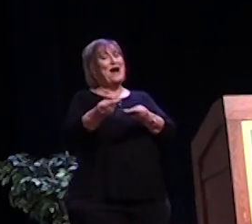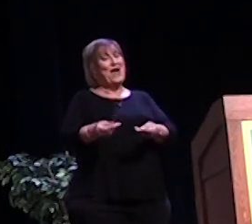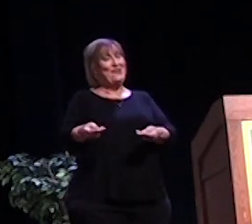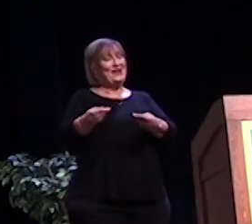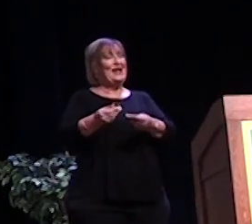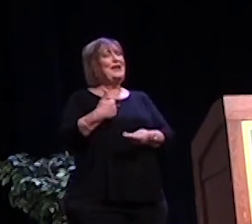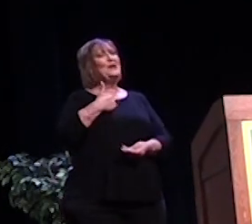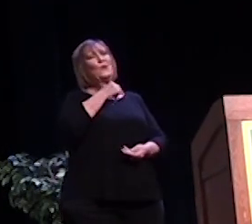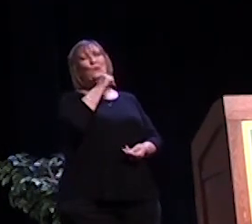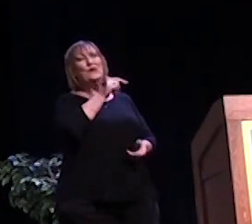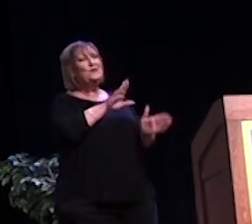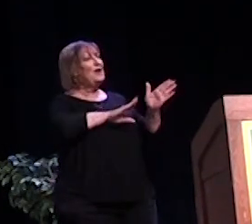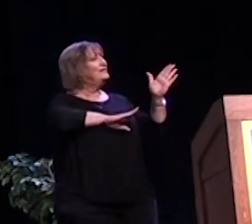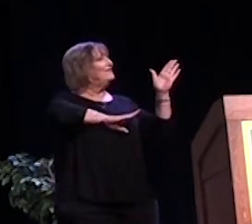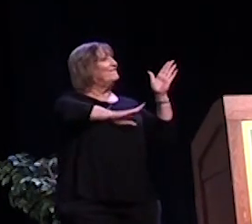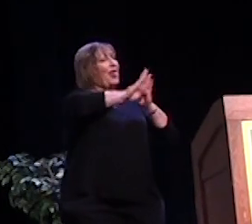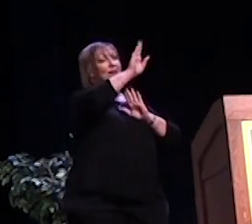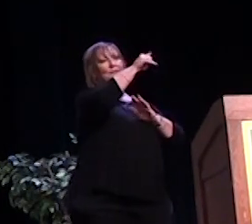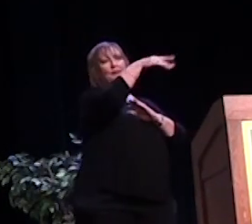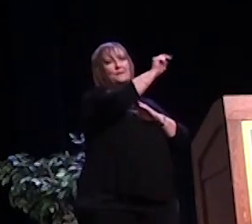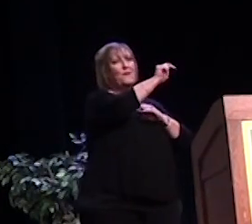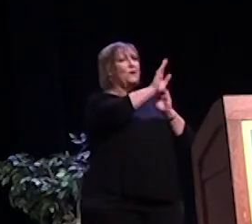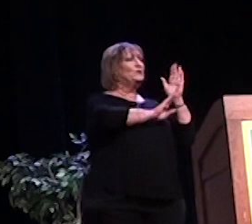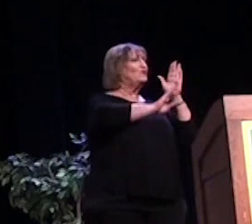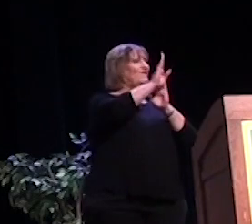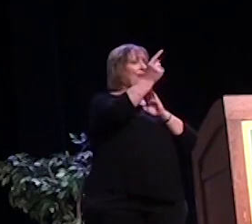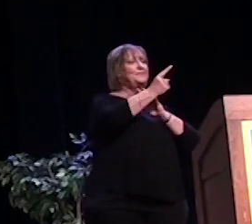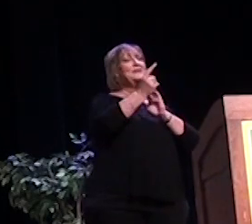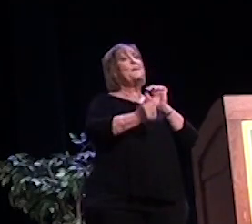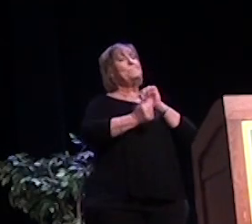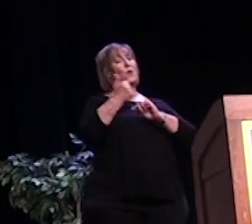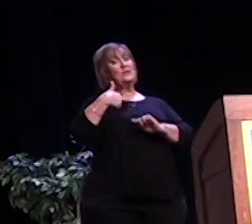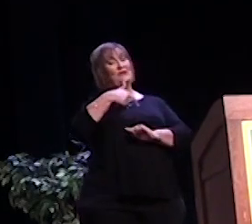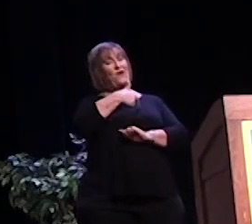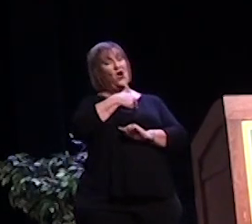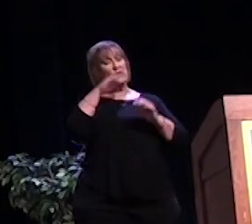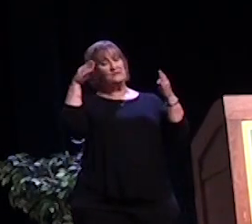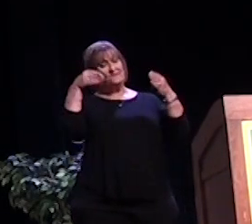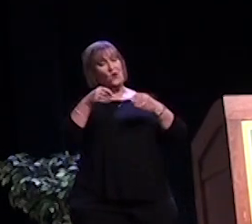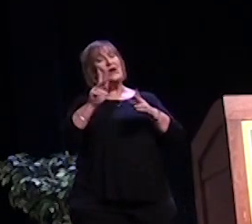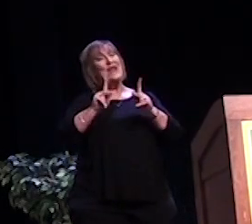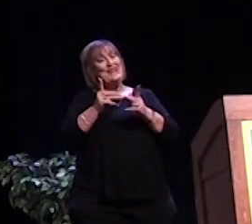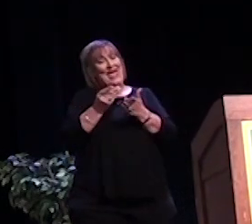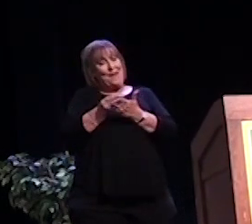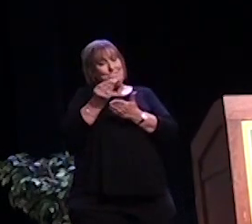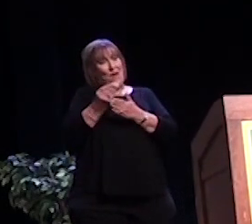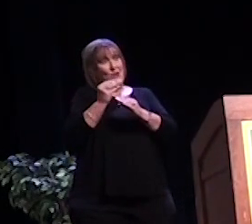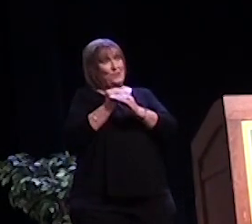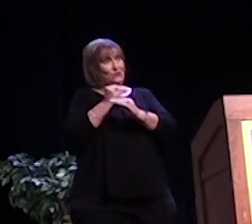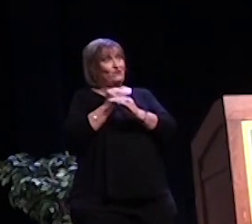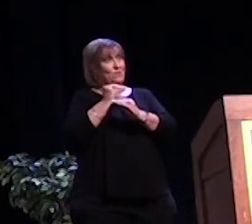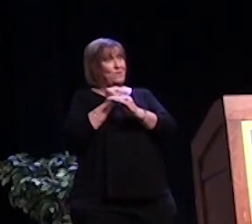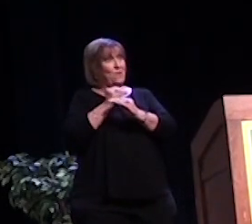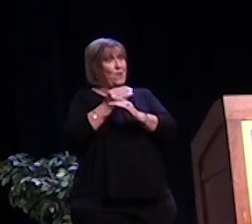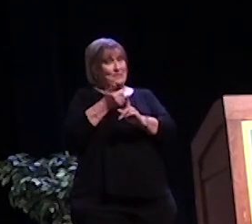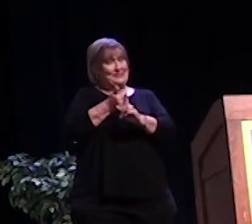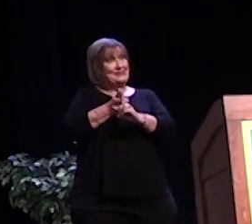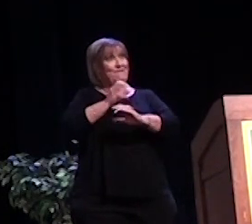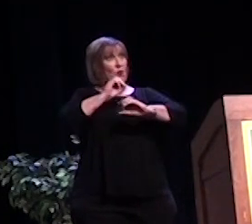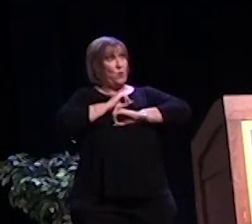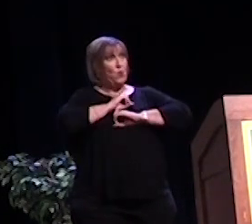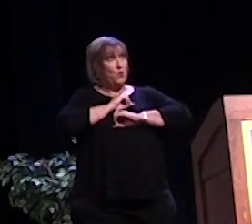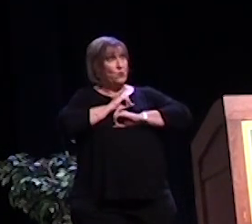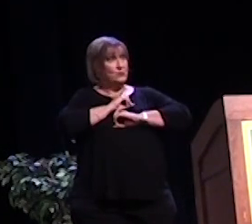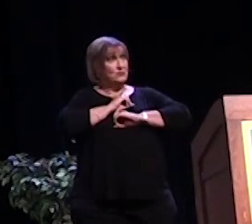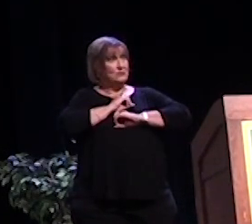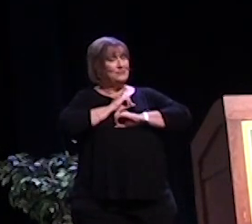groups of renters. Occasionally, a community will have a couple of renter homes in it, but most of the folks we work with are homeowners. And, we tell them